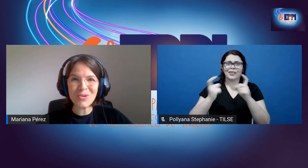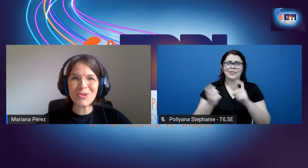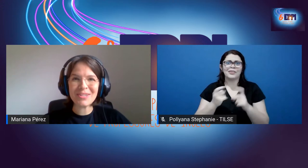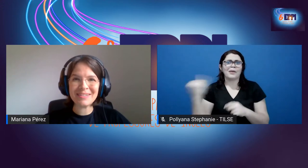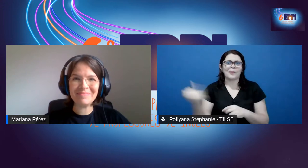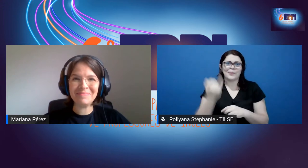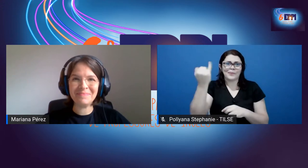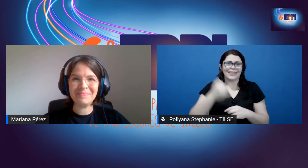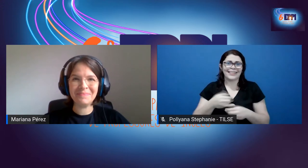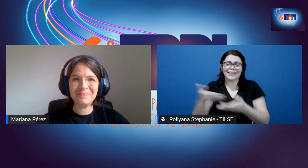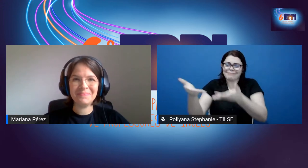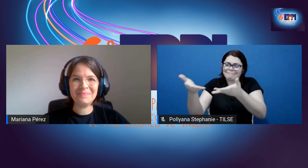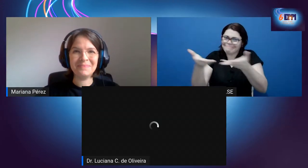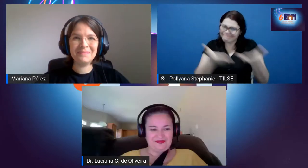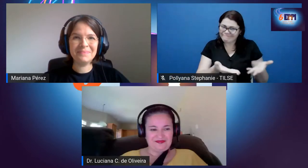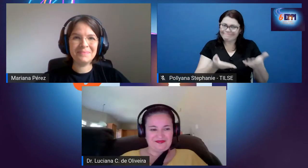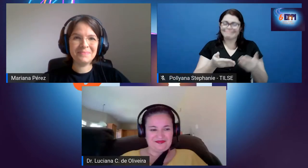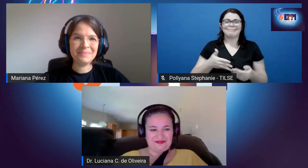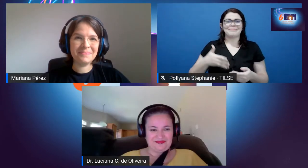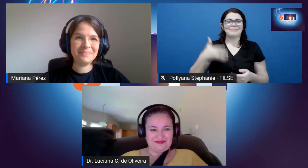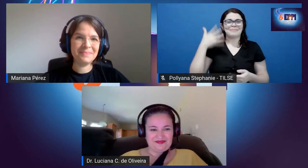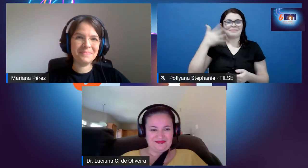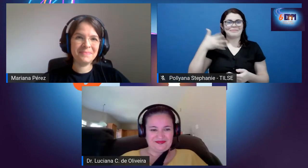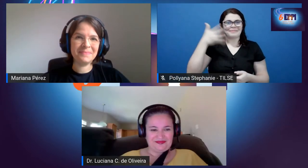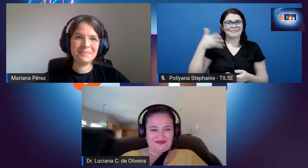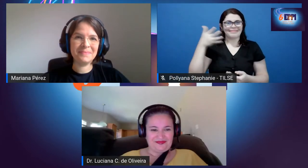the floor is yours.